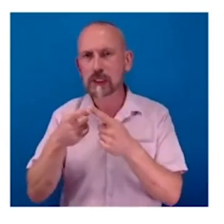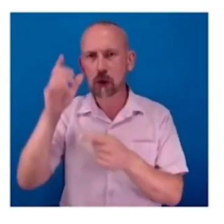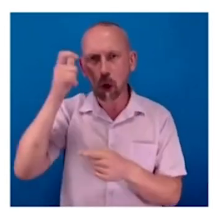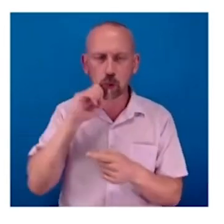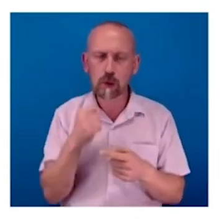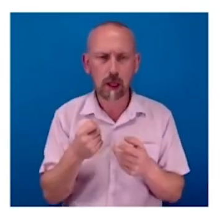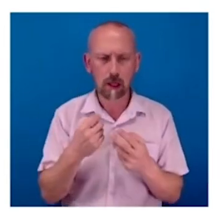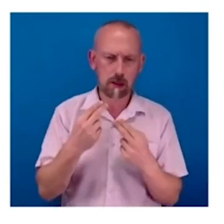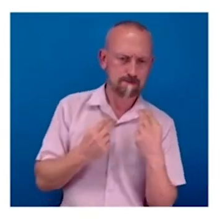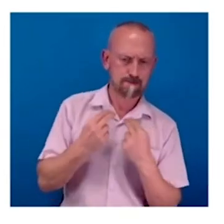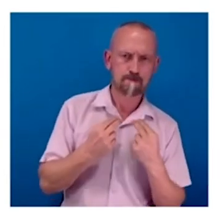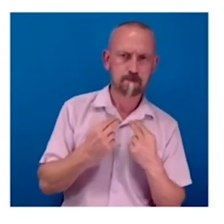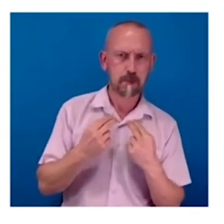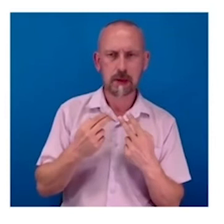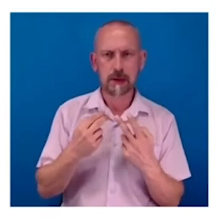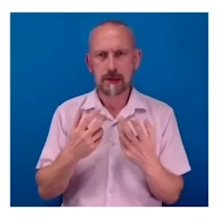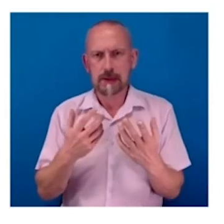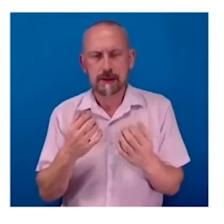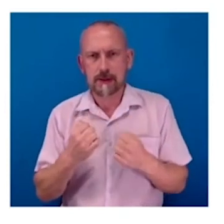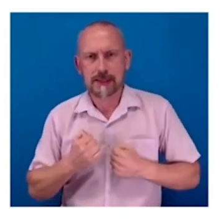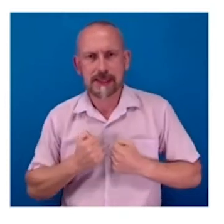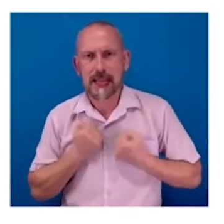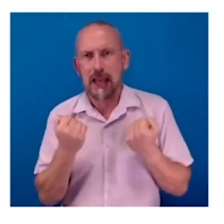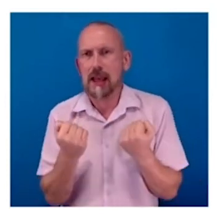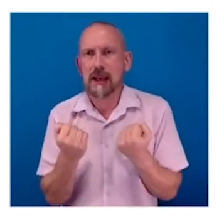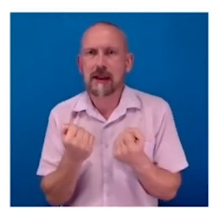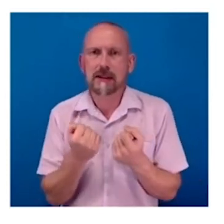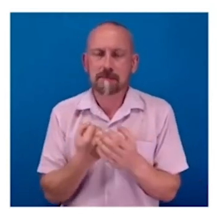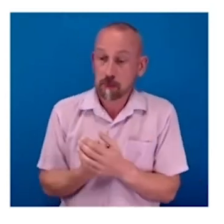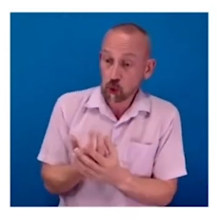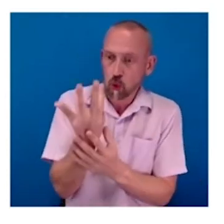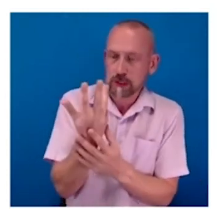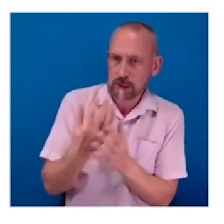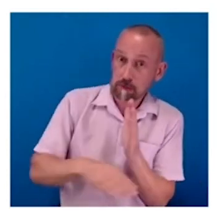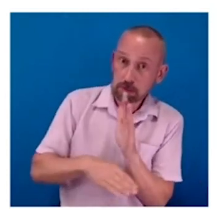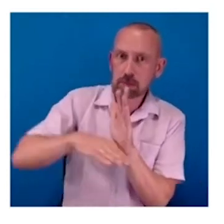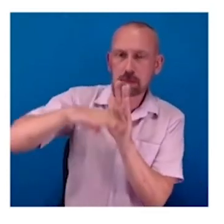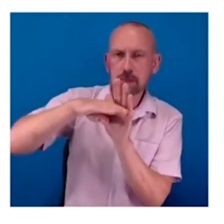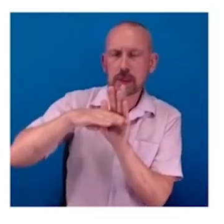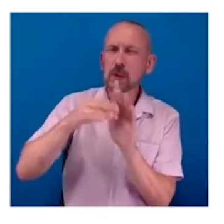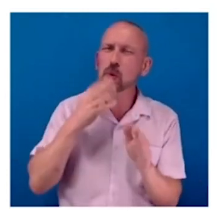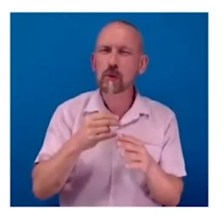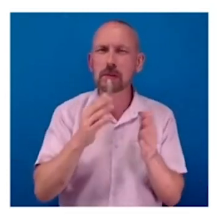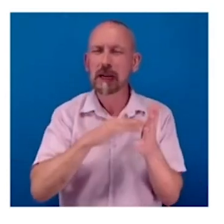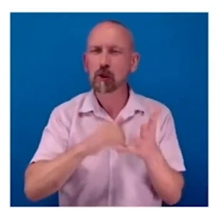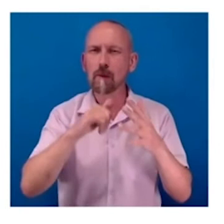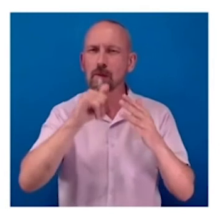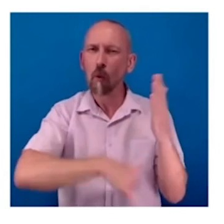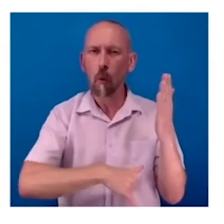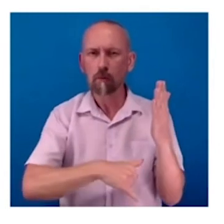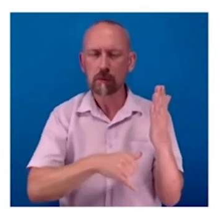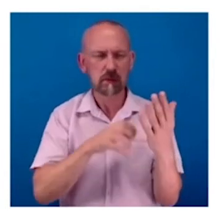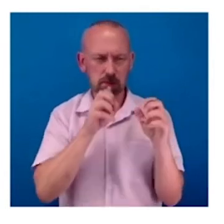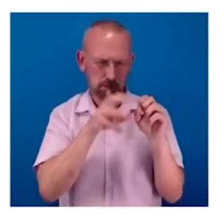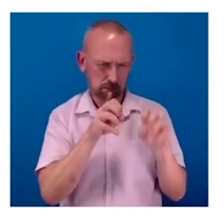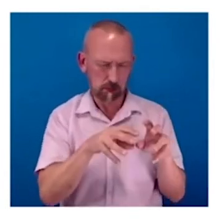the Microsoft Forms document, and then just had people voting, and then the pie charts coming up and so on. So that